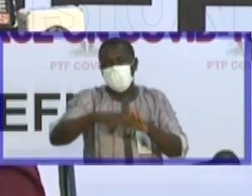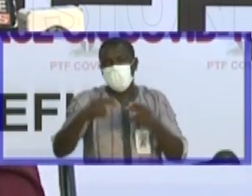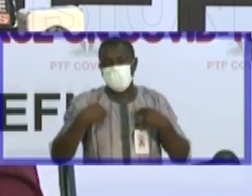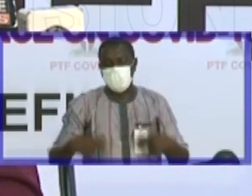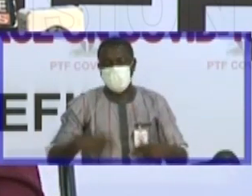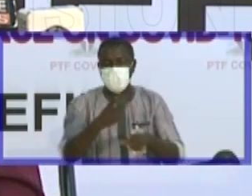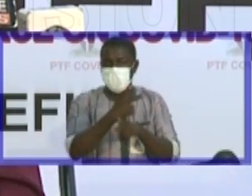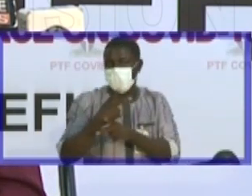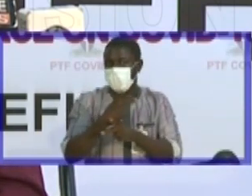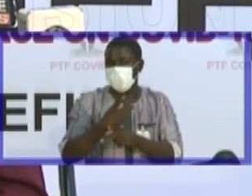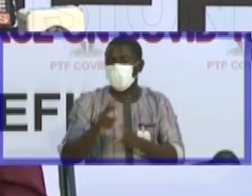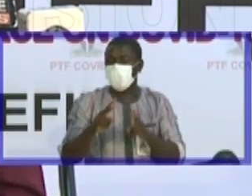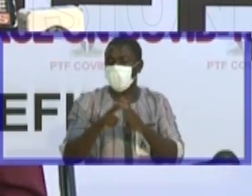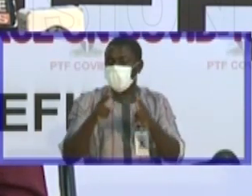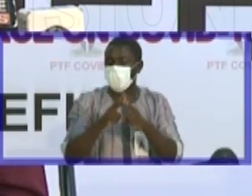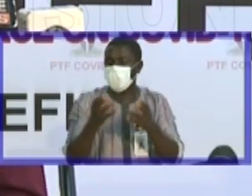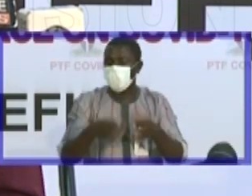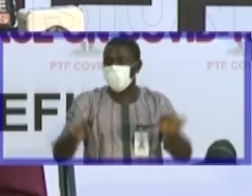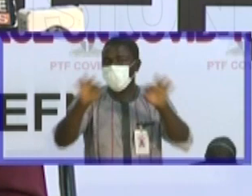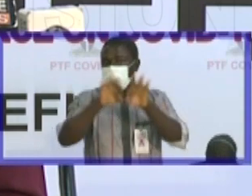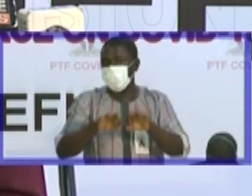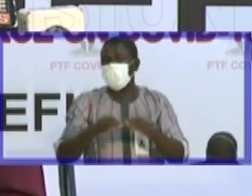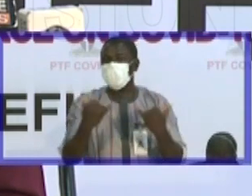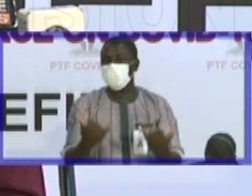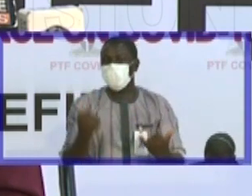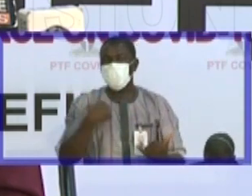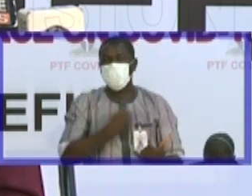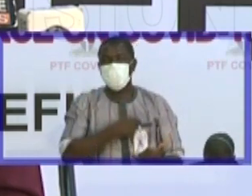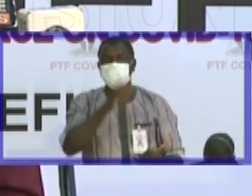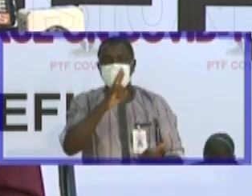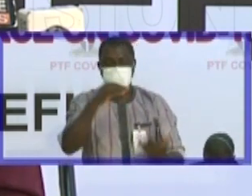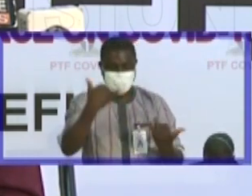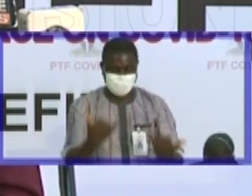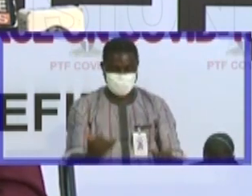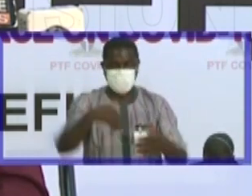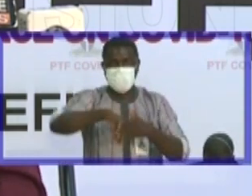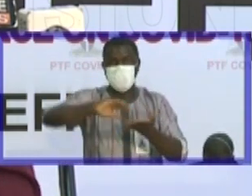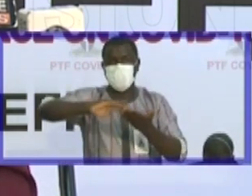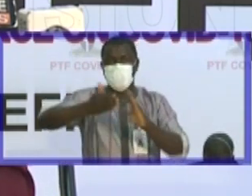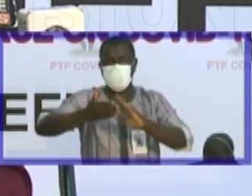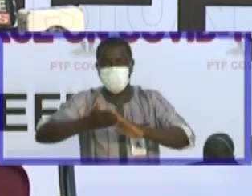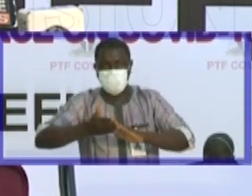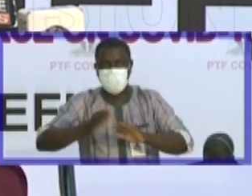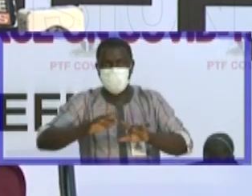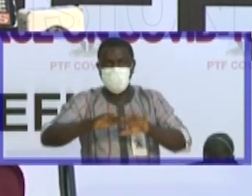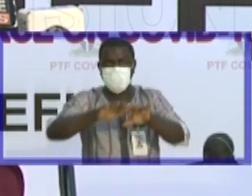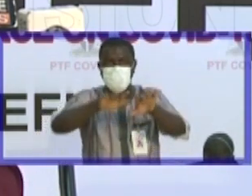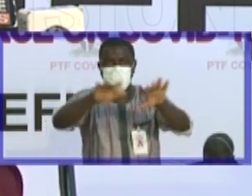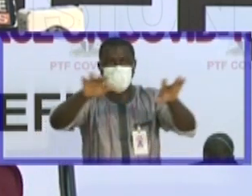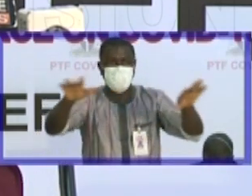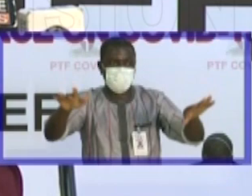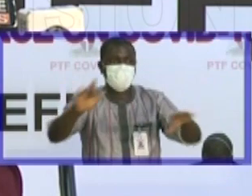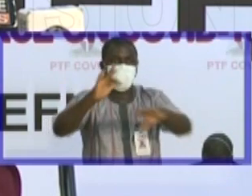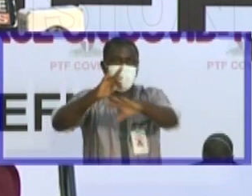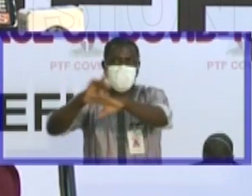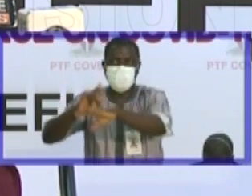in the sense that now we are in the community transmission phase. We are past that era when people